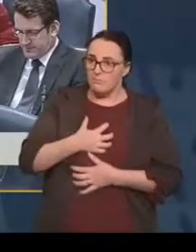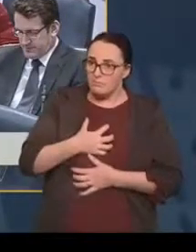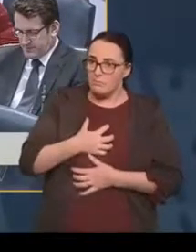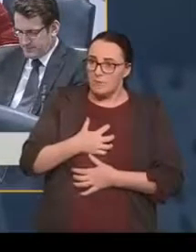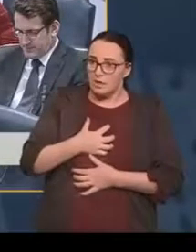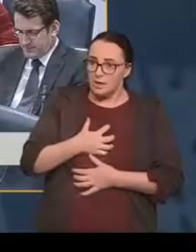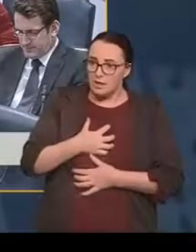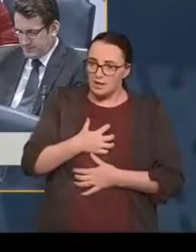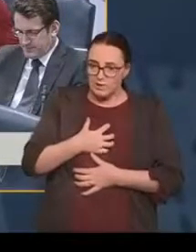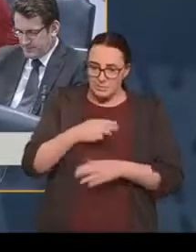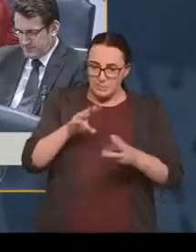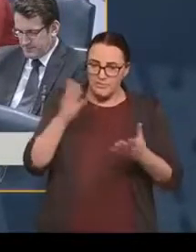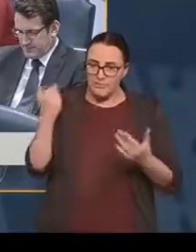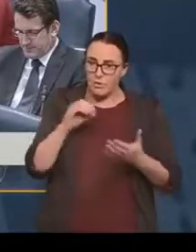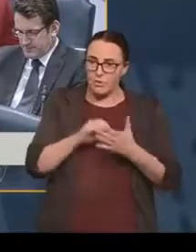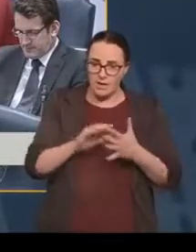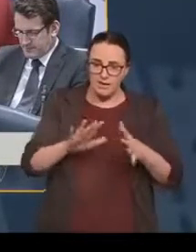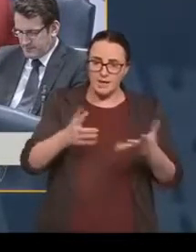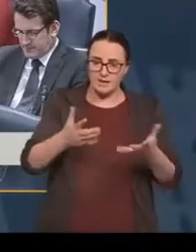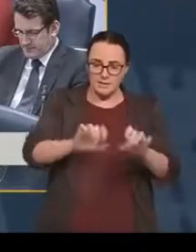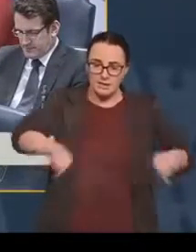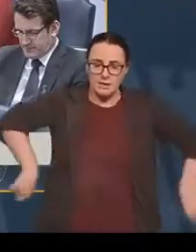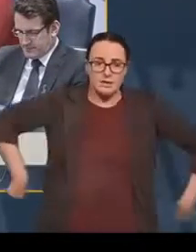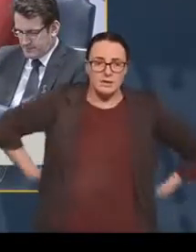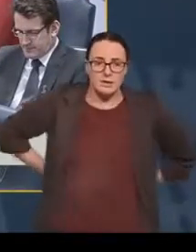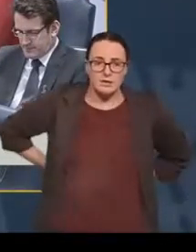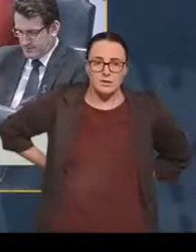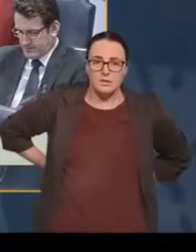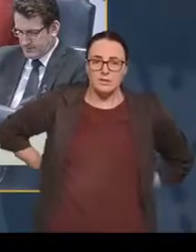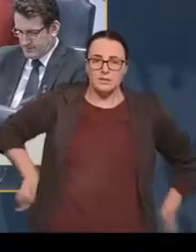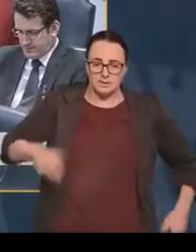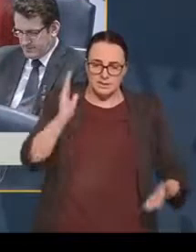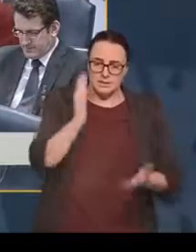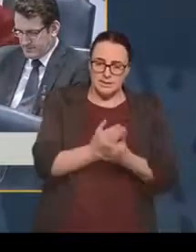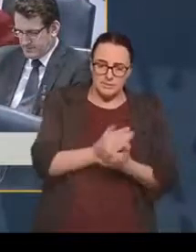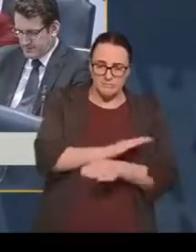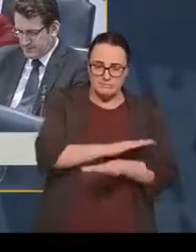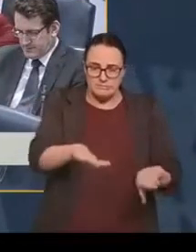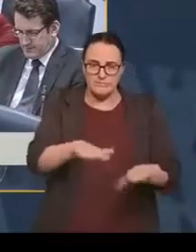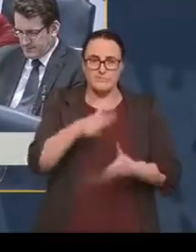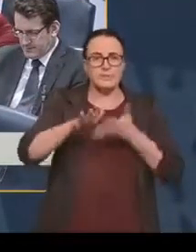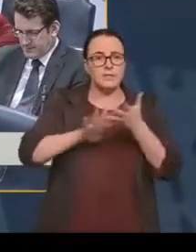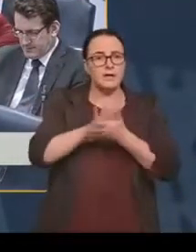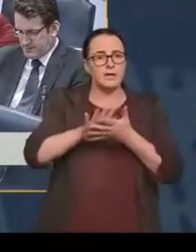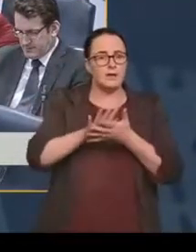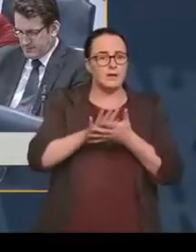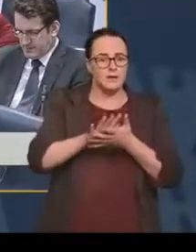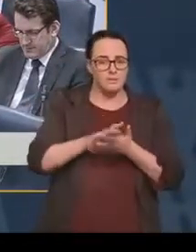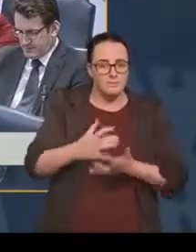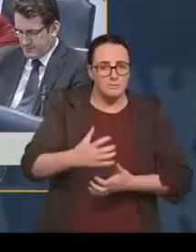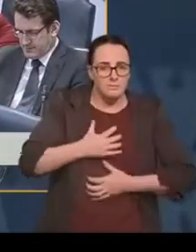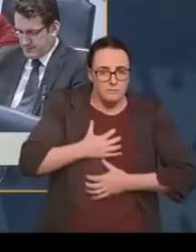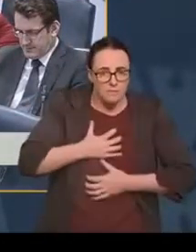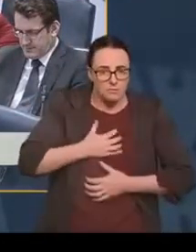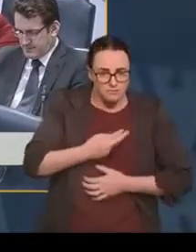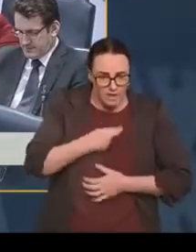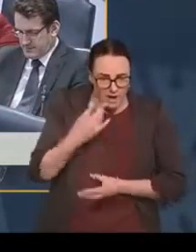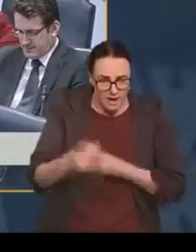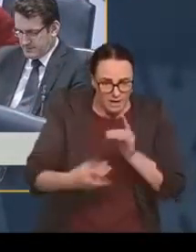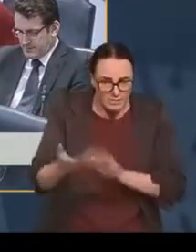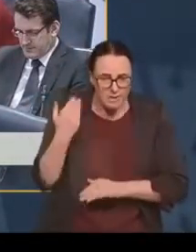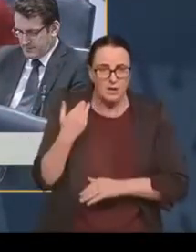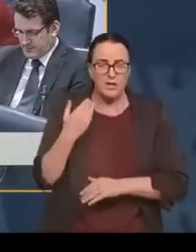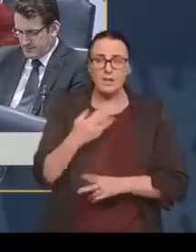learn that people had their hands tied behind their backs to prevent them using sign language. And it hadn't actually